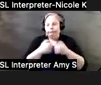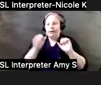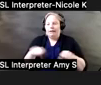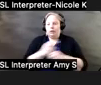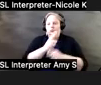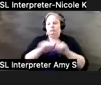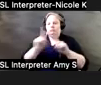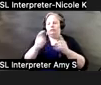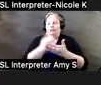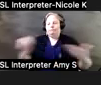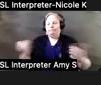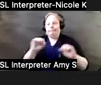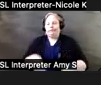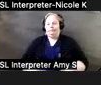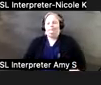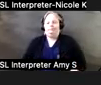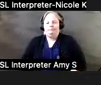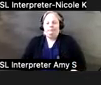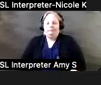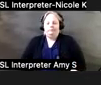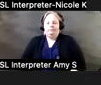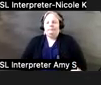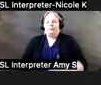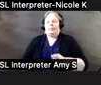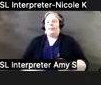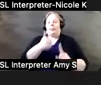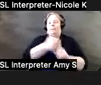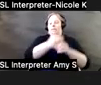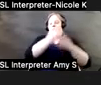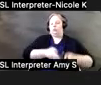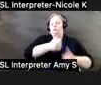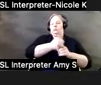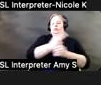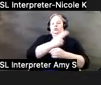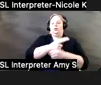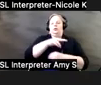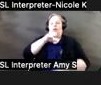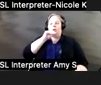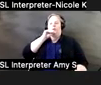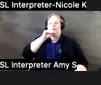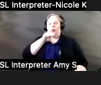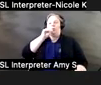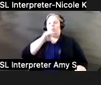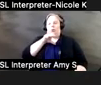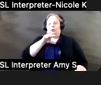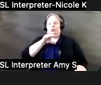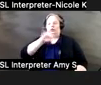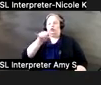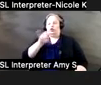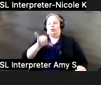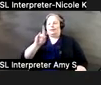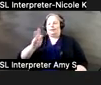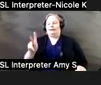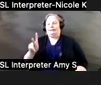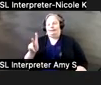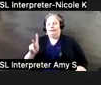adaptive devices. So this person's using a sip and puff joystick that they're